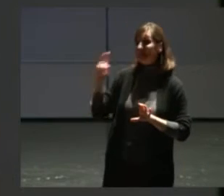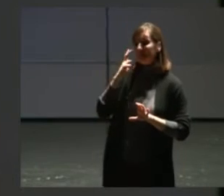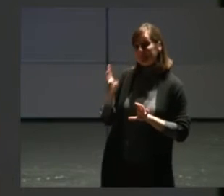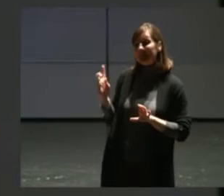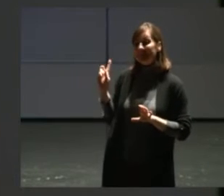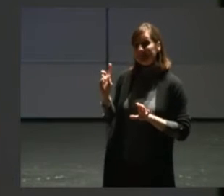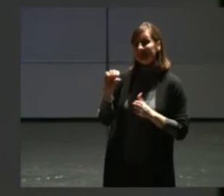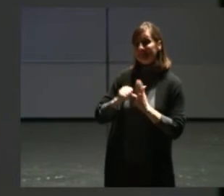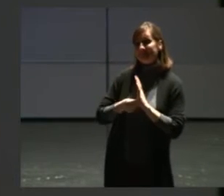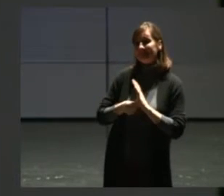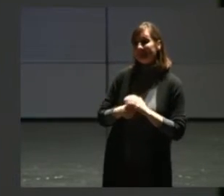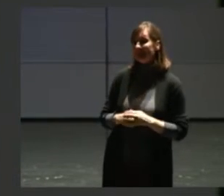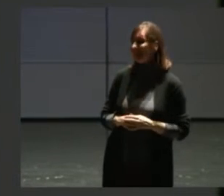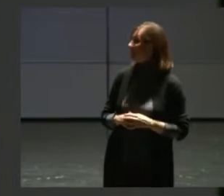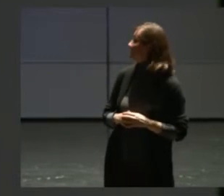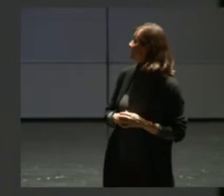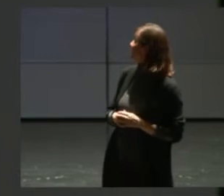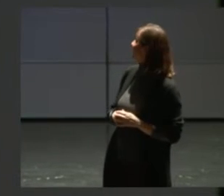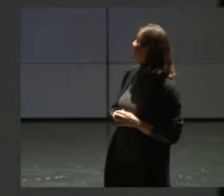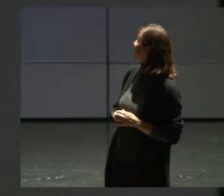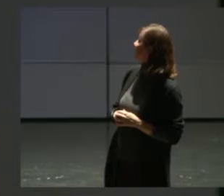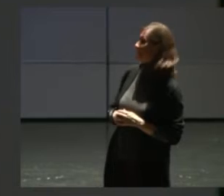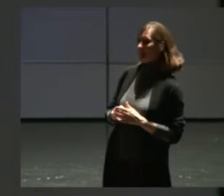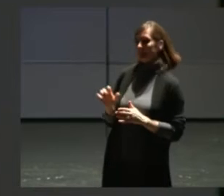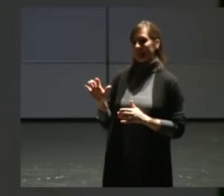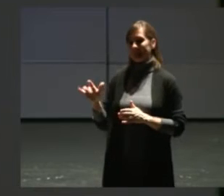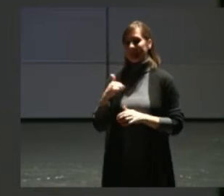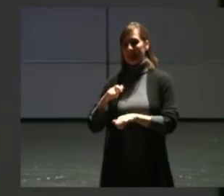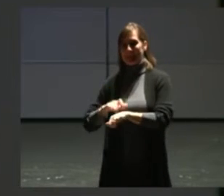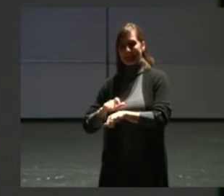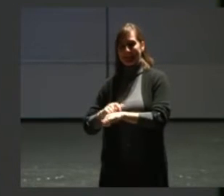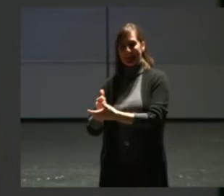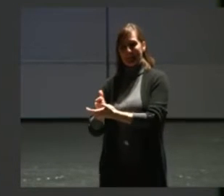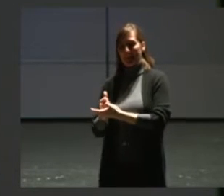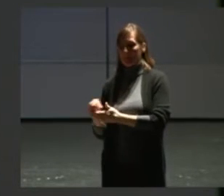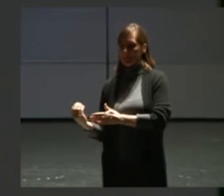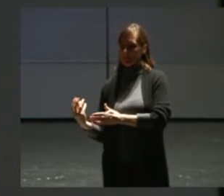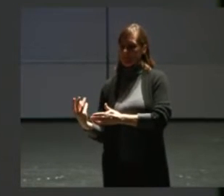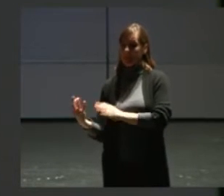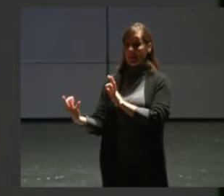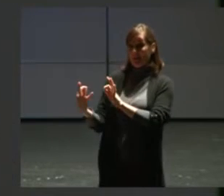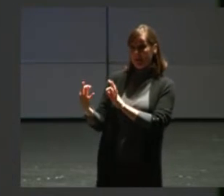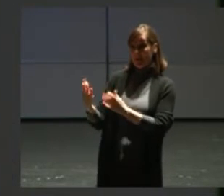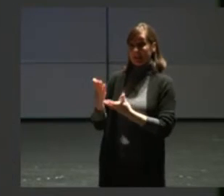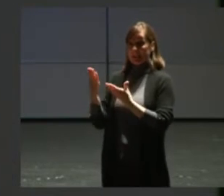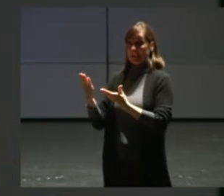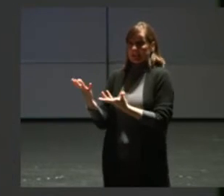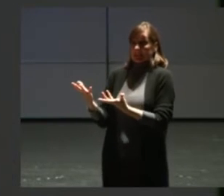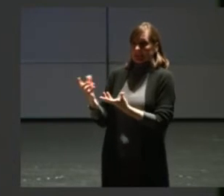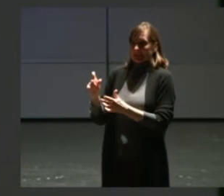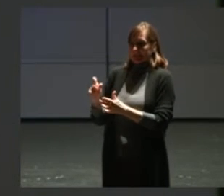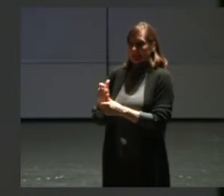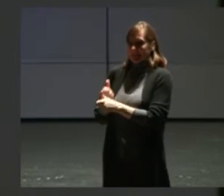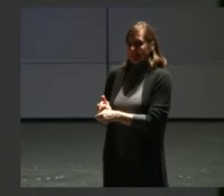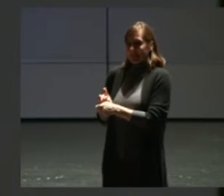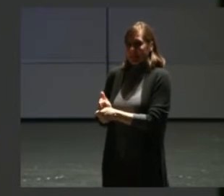here. I'm just going to take a moment to set my timer to try to manage my time. Feedback suggests that I need to really make sure